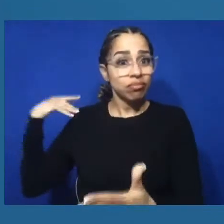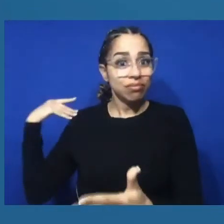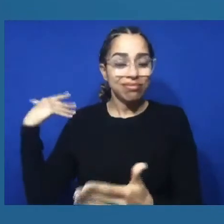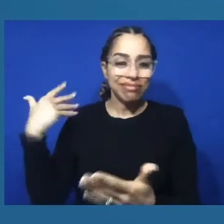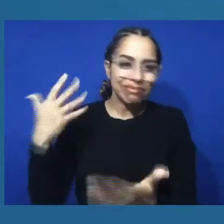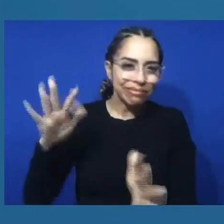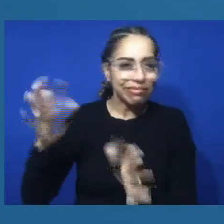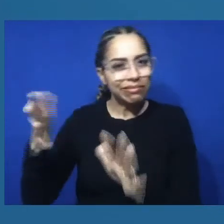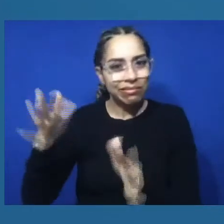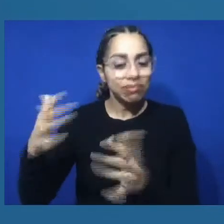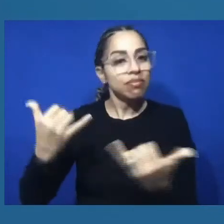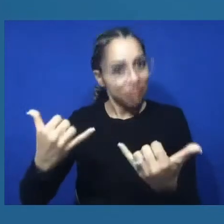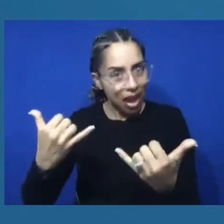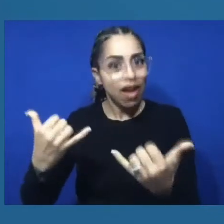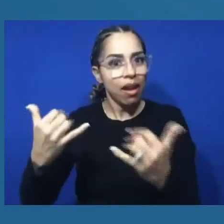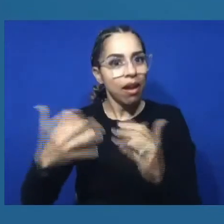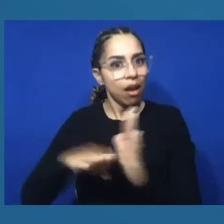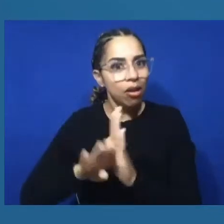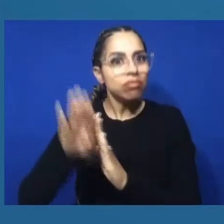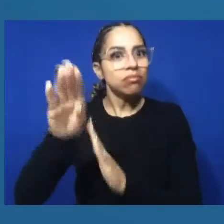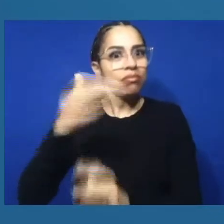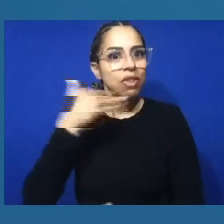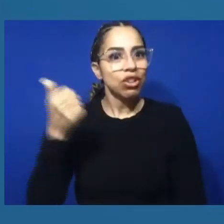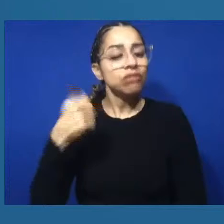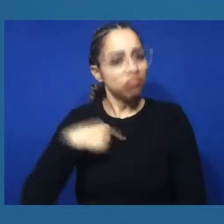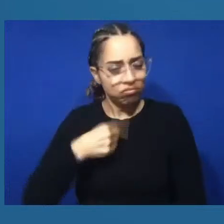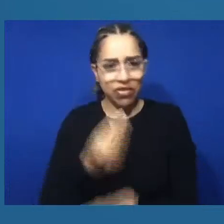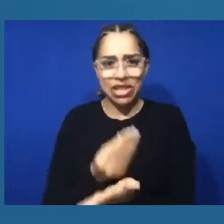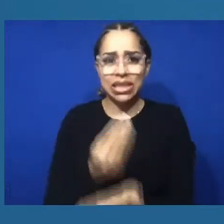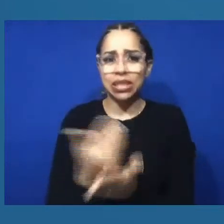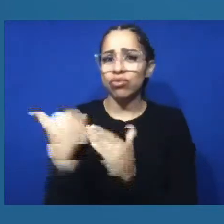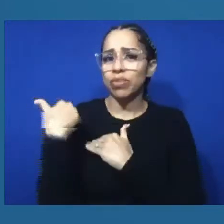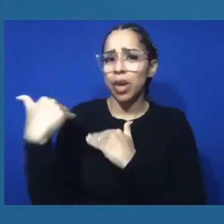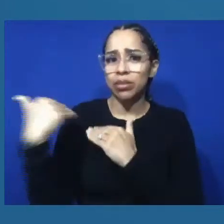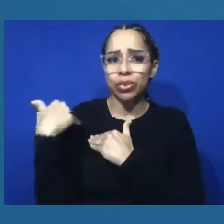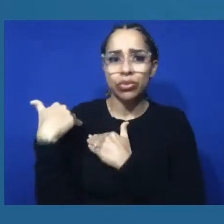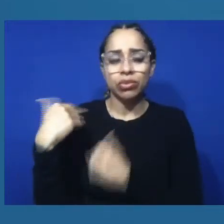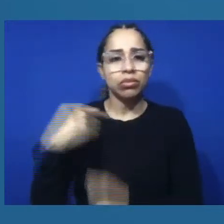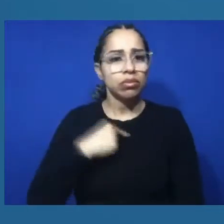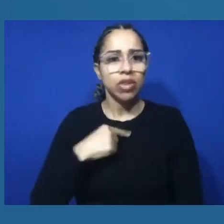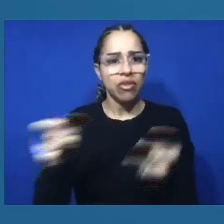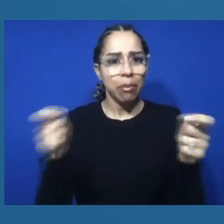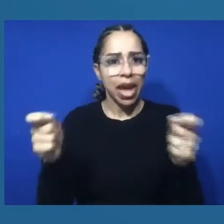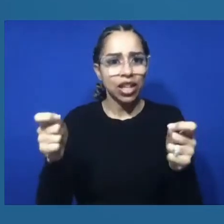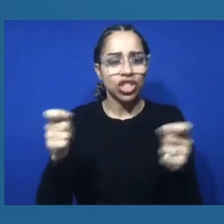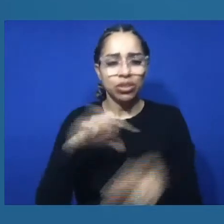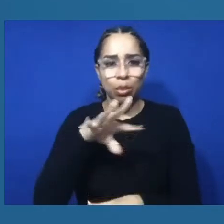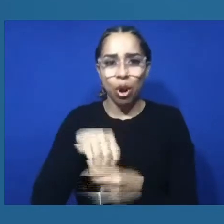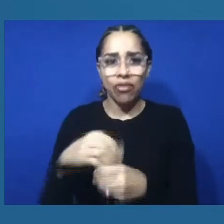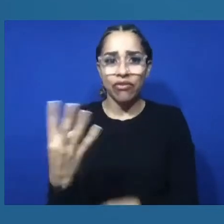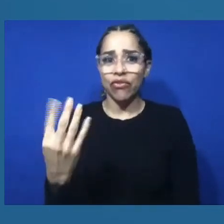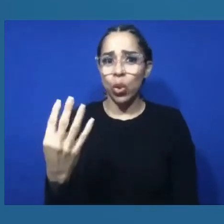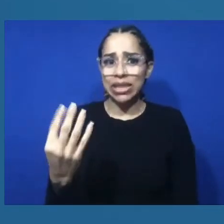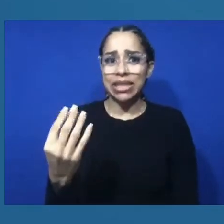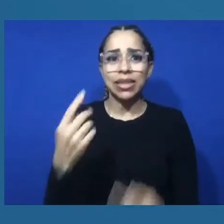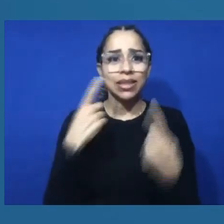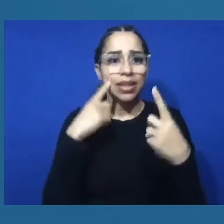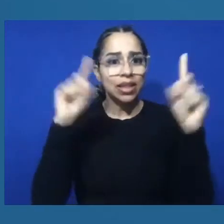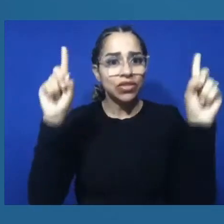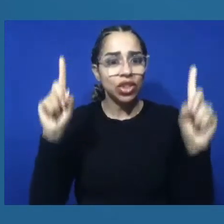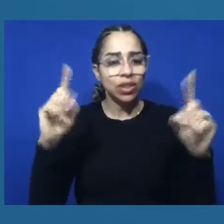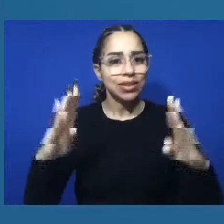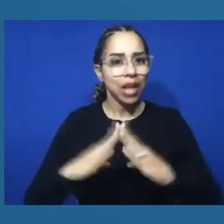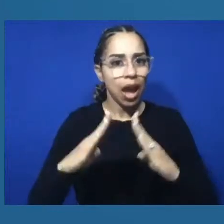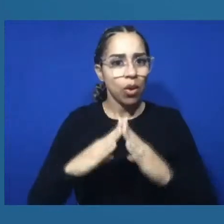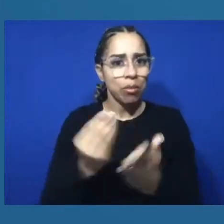government. I'm very fiscally responsible. I've managed and worked on 14 successful town budgets, so I know how to